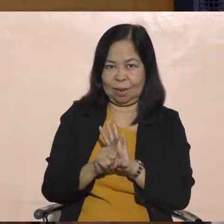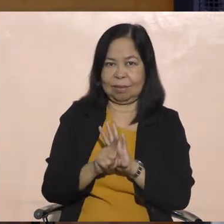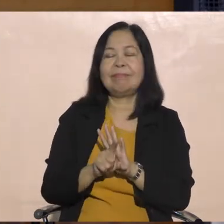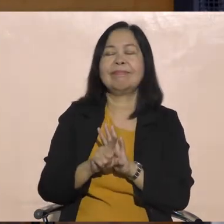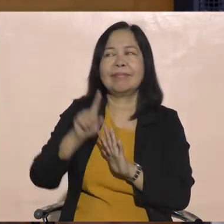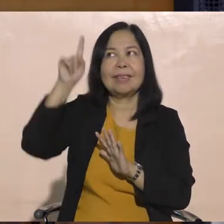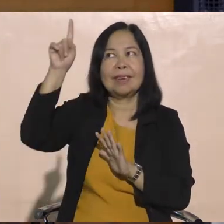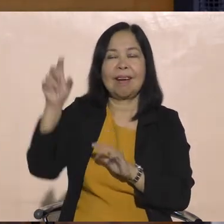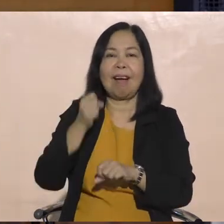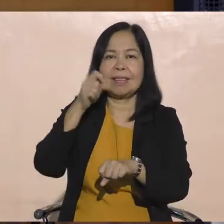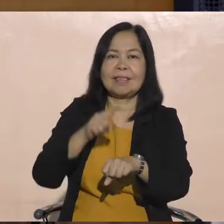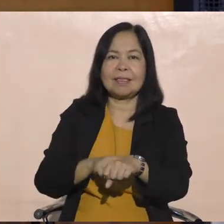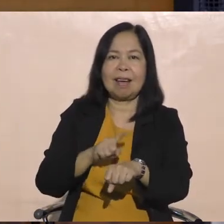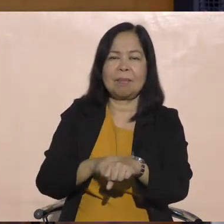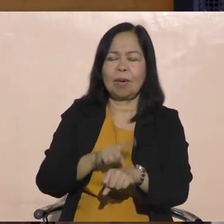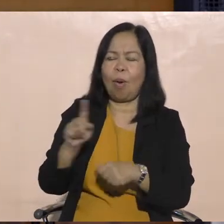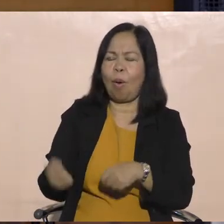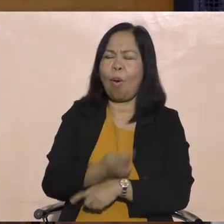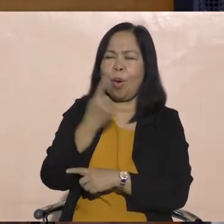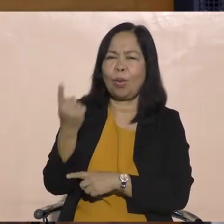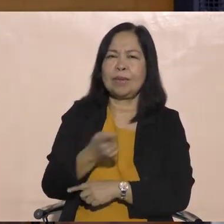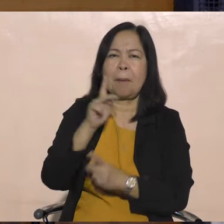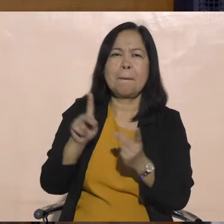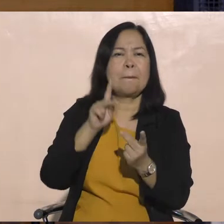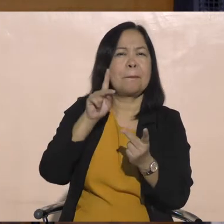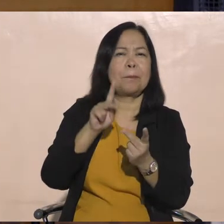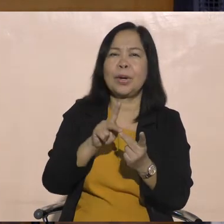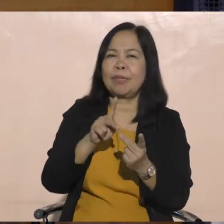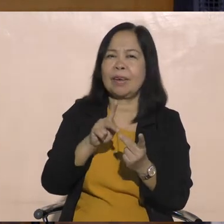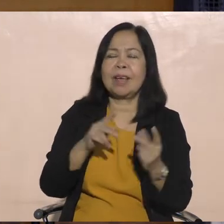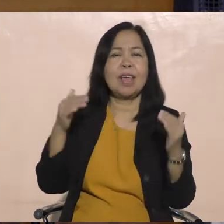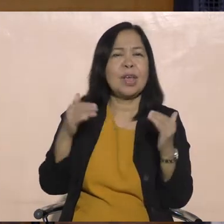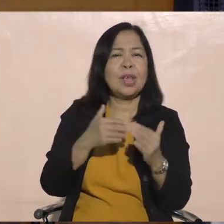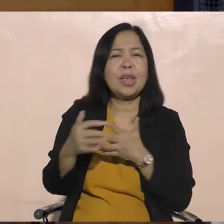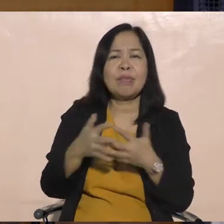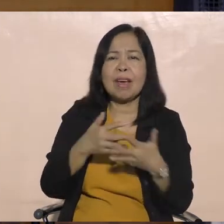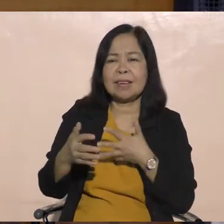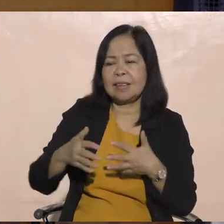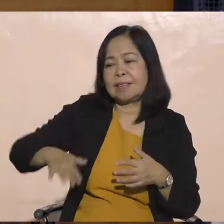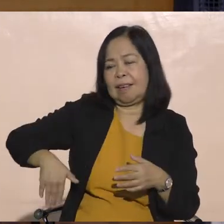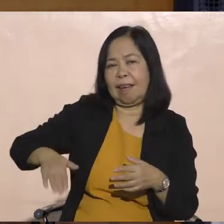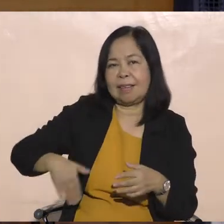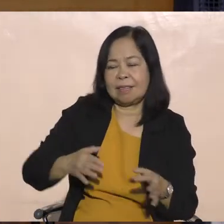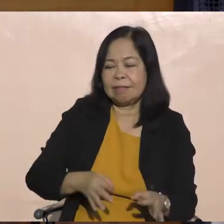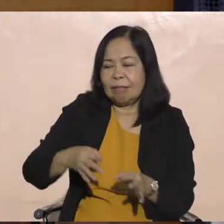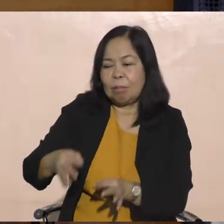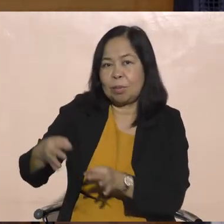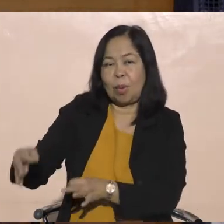God's timing is always perfect. Even His delays, mga